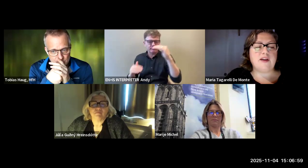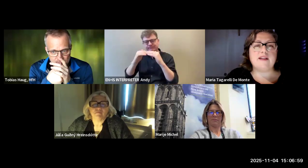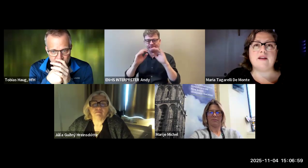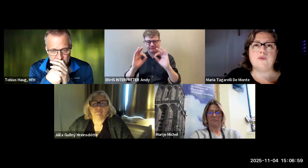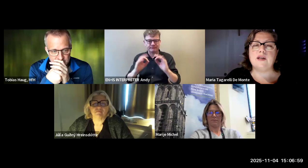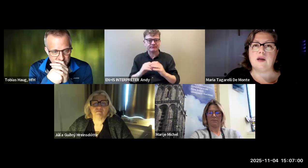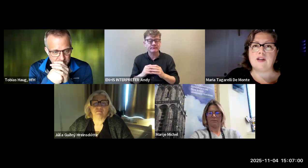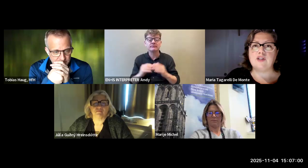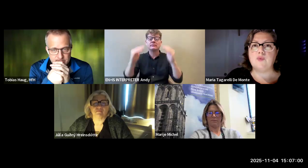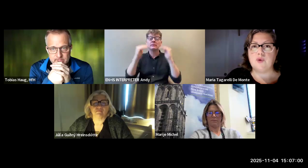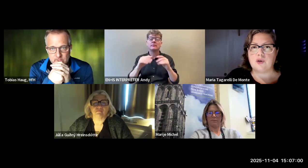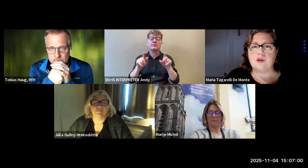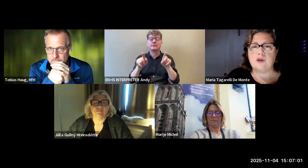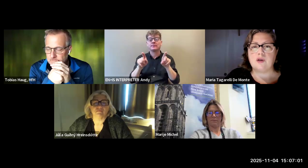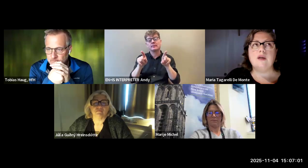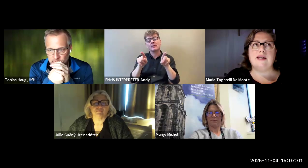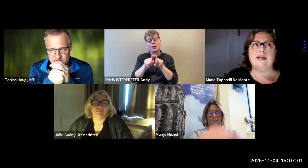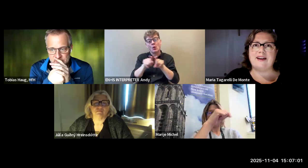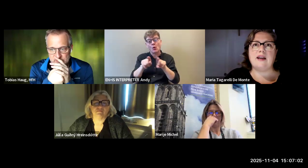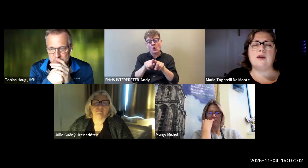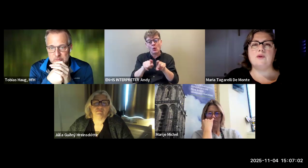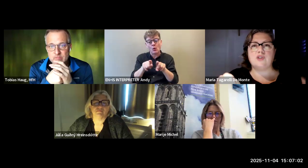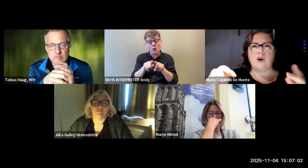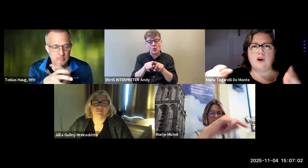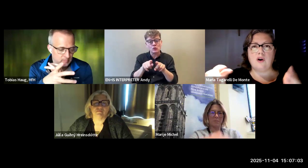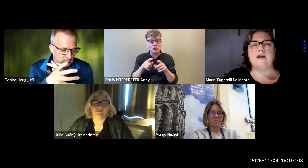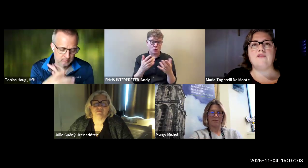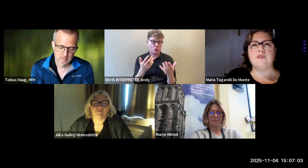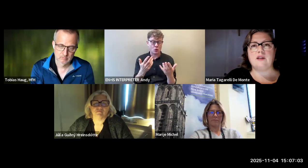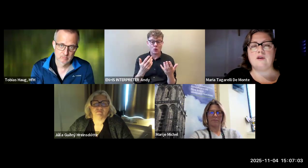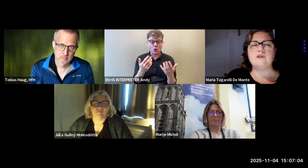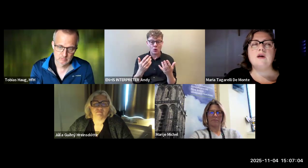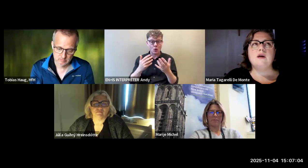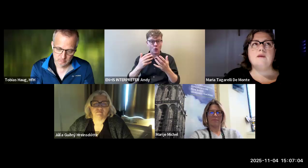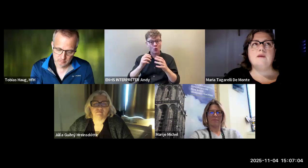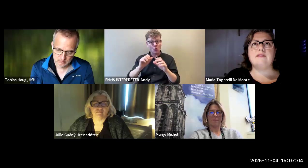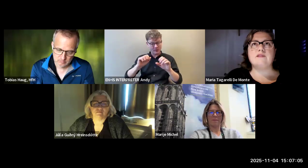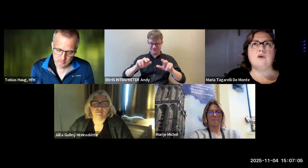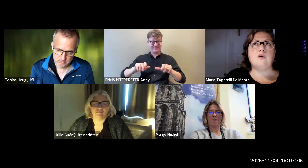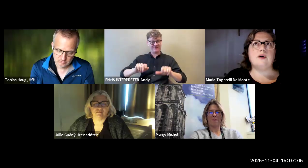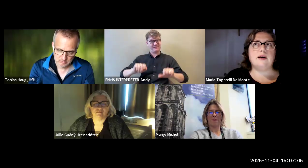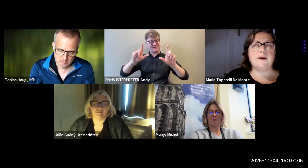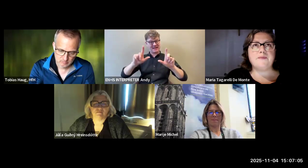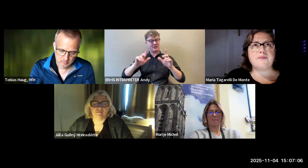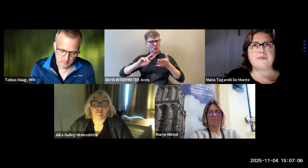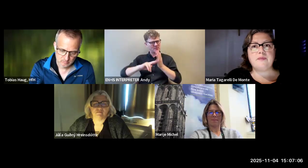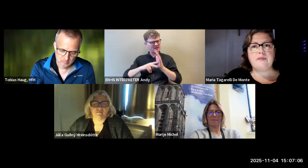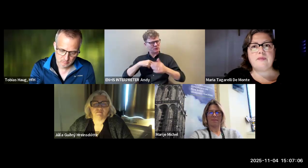Also, the fact that we can actually work in sign language on signing videos makes it